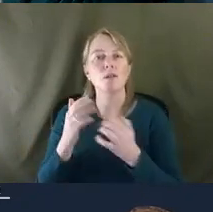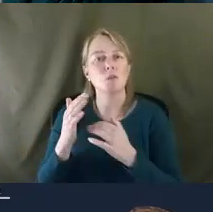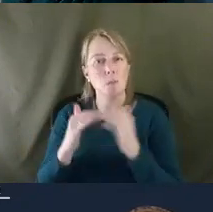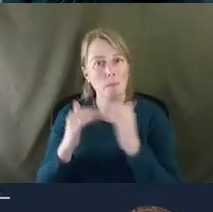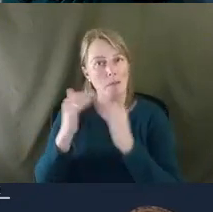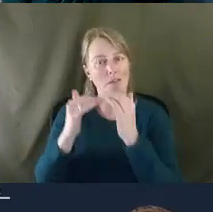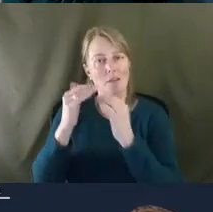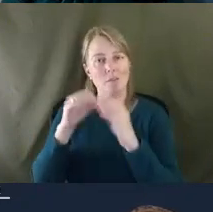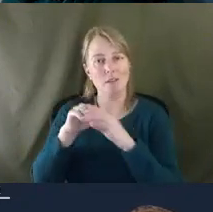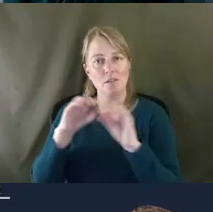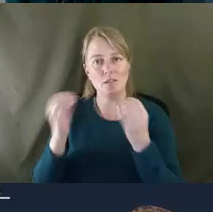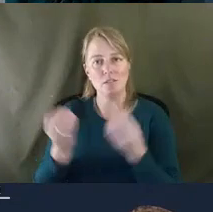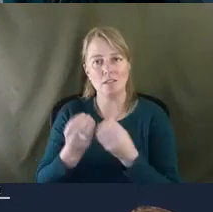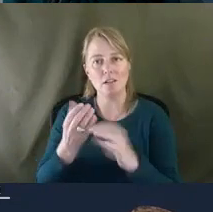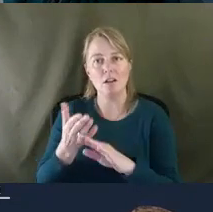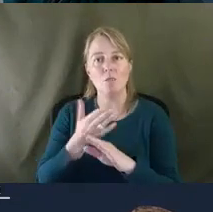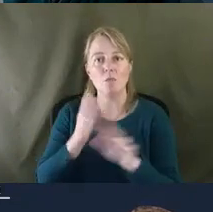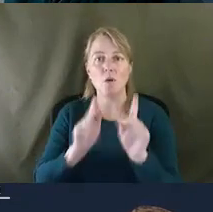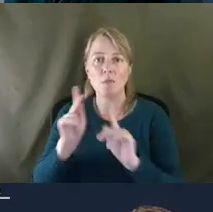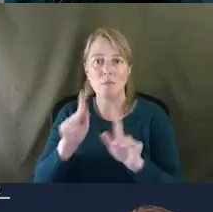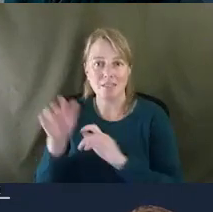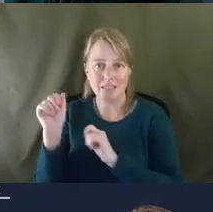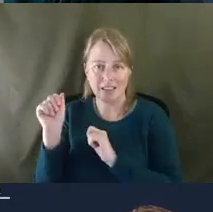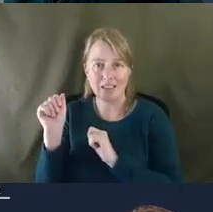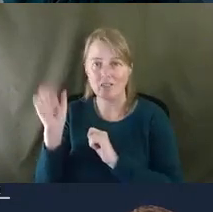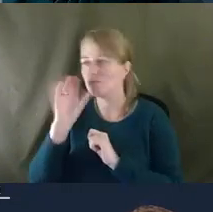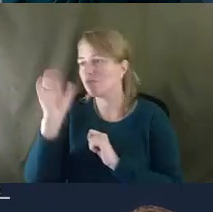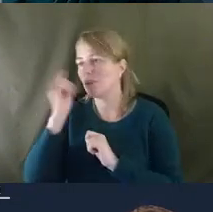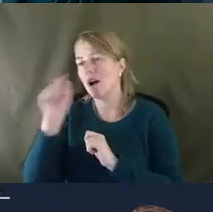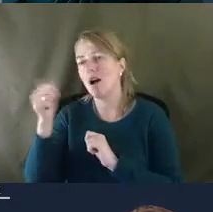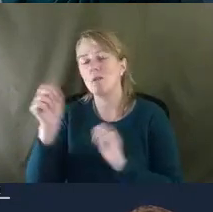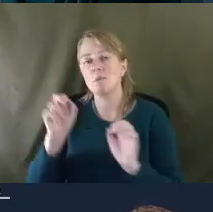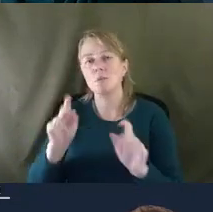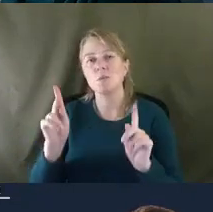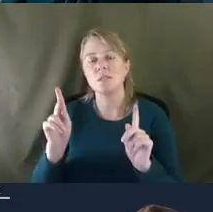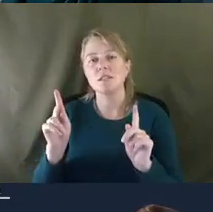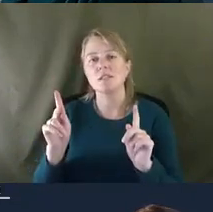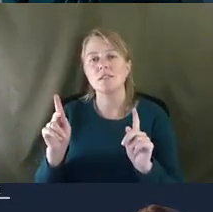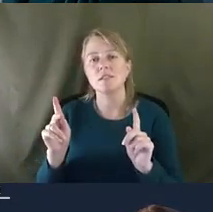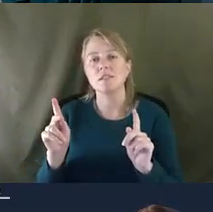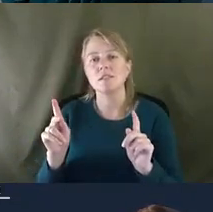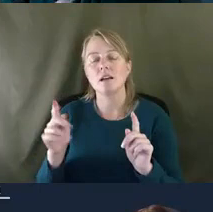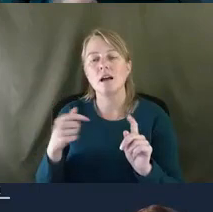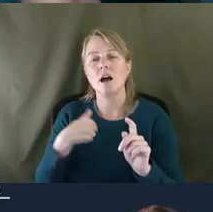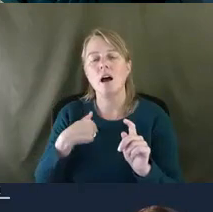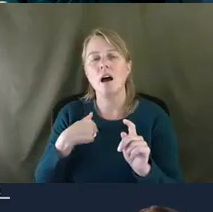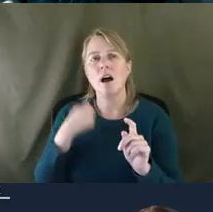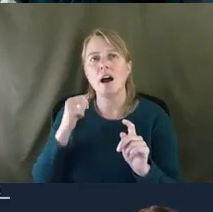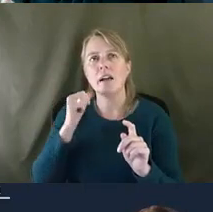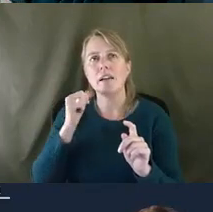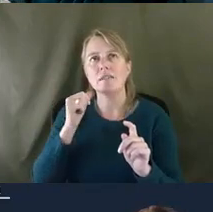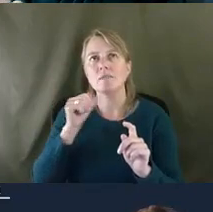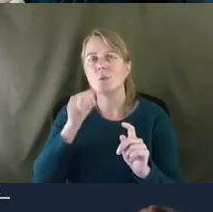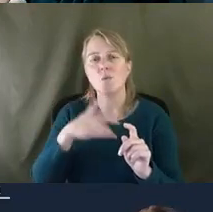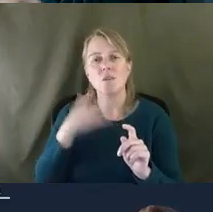own organizations before they leave to find other opportunities. So I don't think of it as taking away from